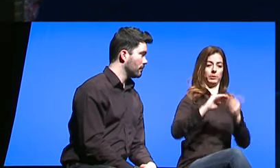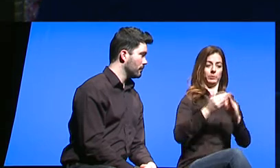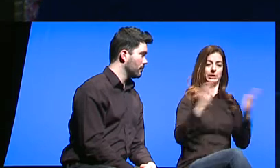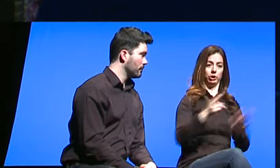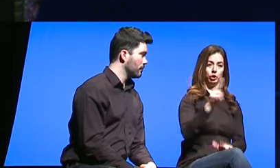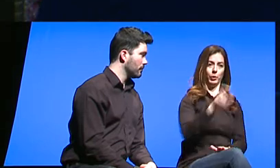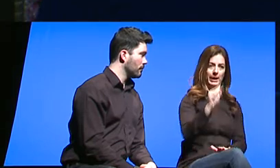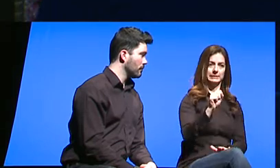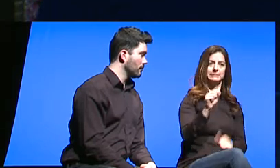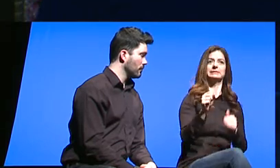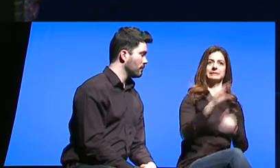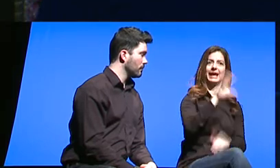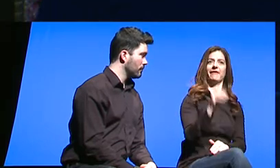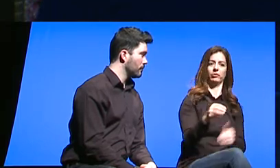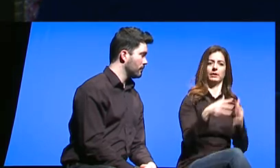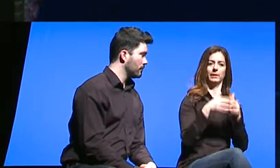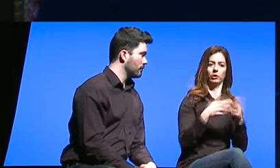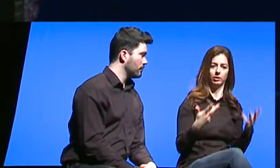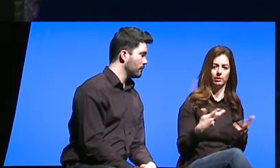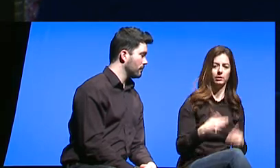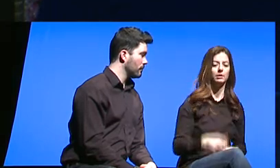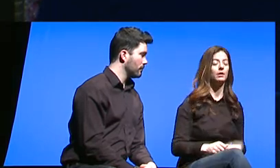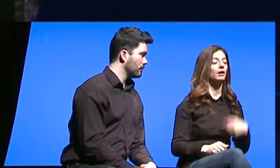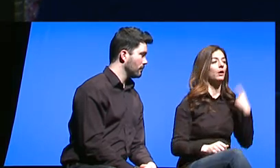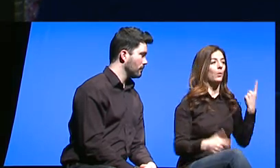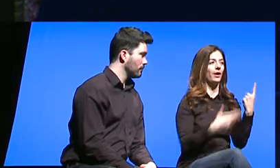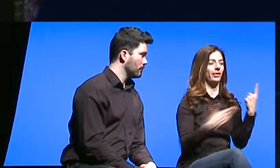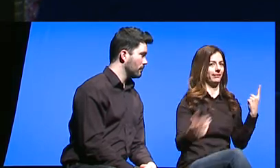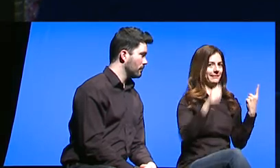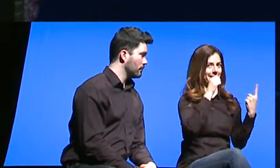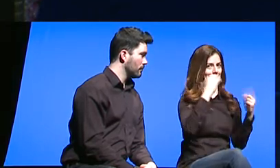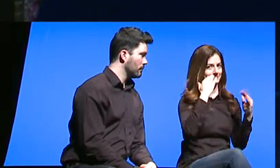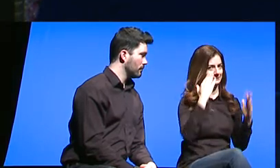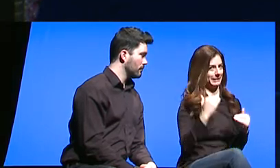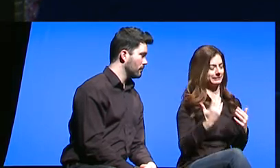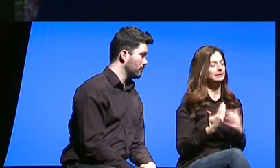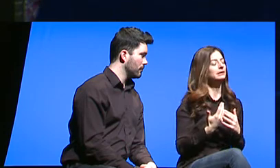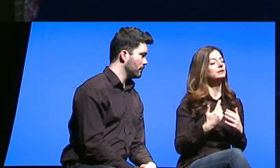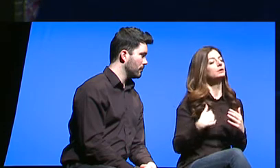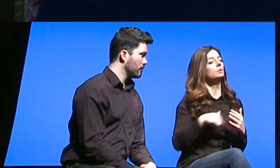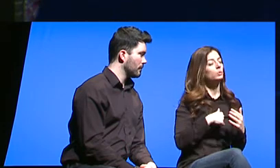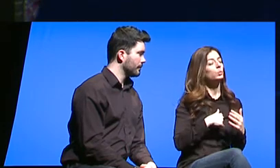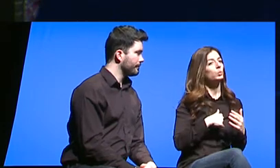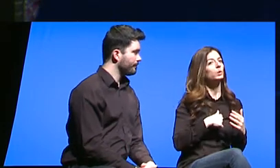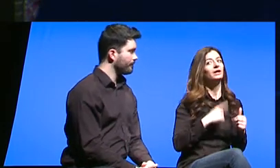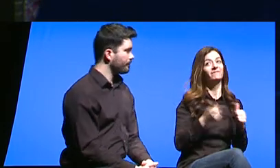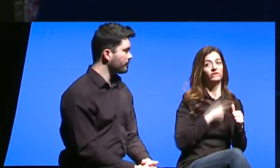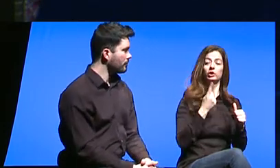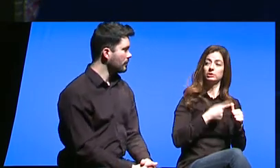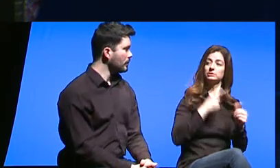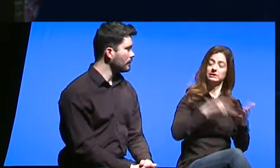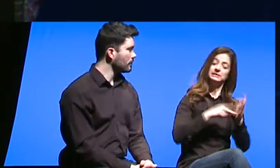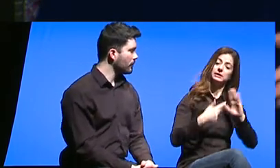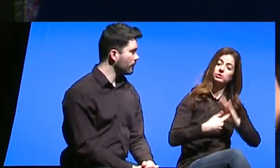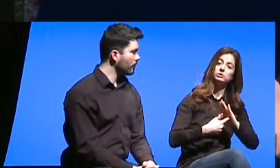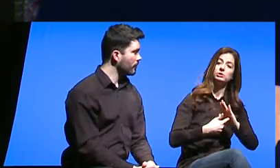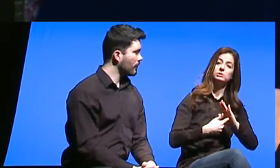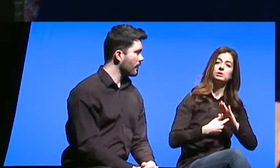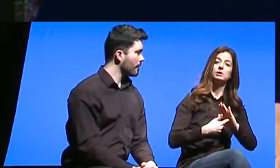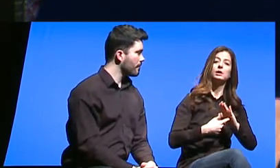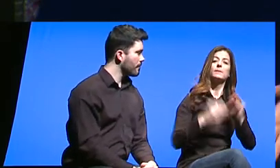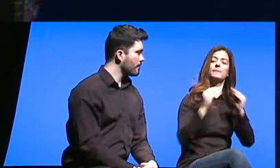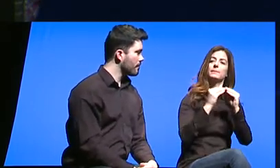represented. One thing that was unexpected was that we were originally intending it to be a more